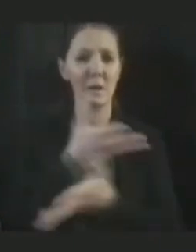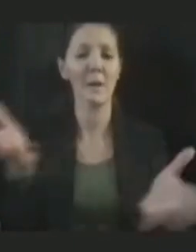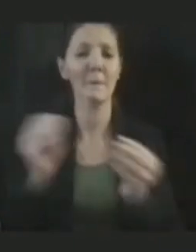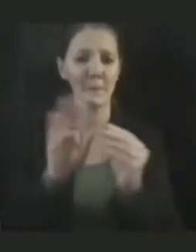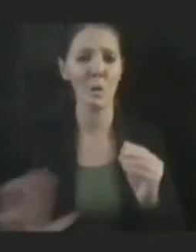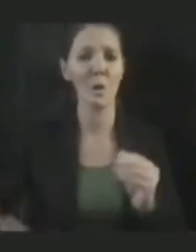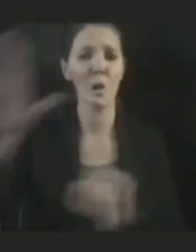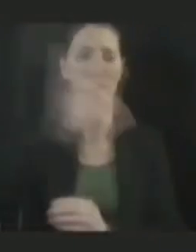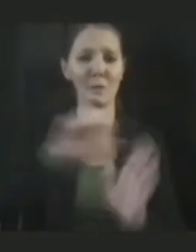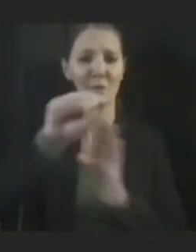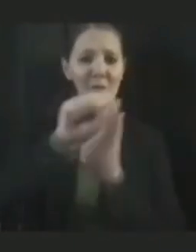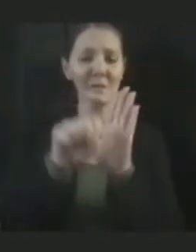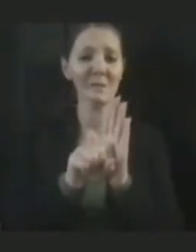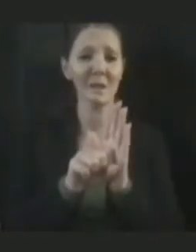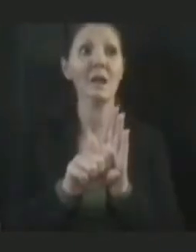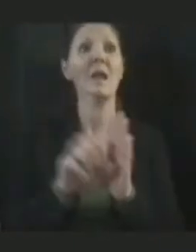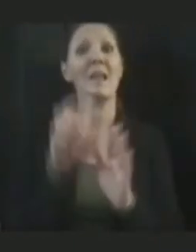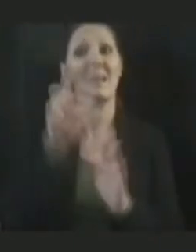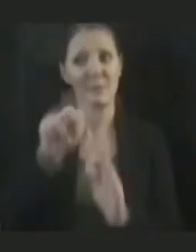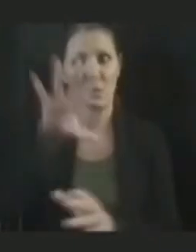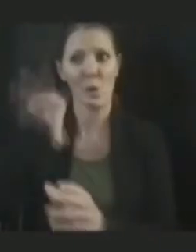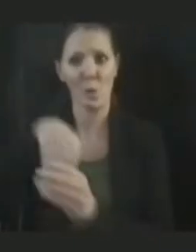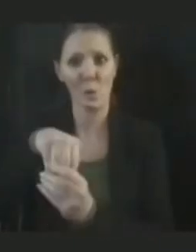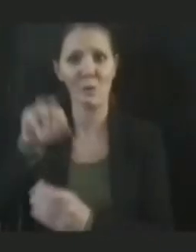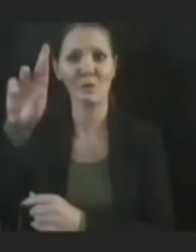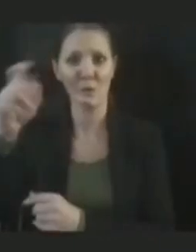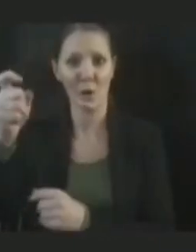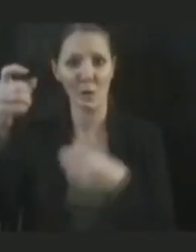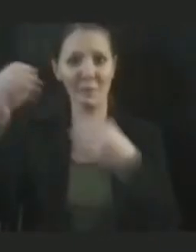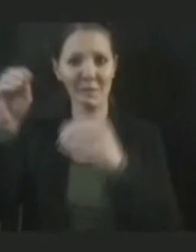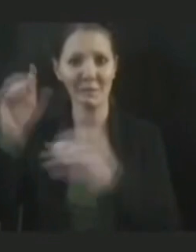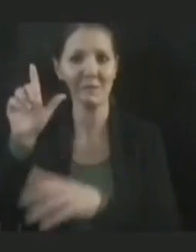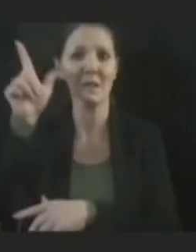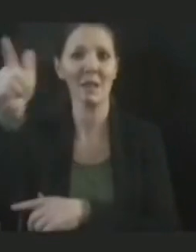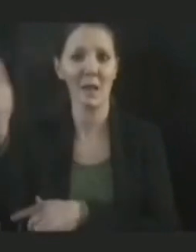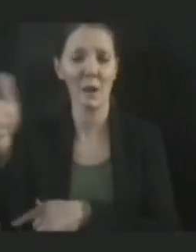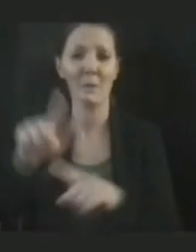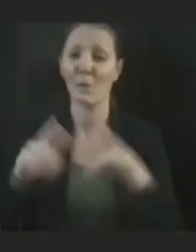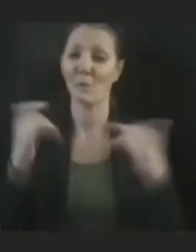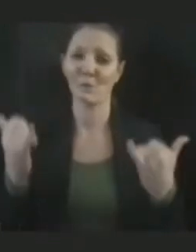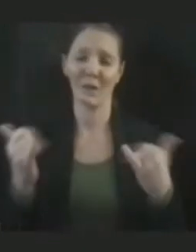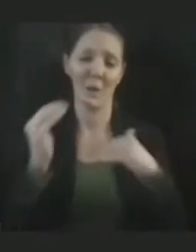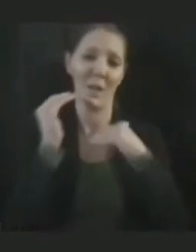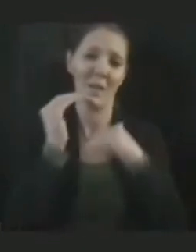eventually. But we're just limited right now and waiting for more and more supply from the federal government.